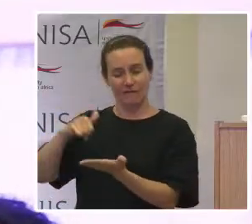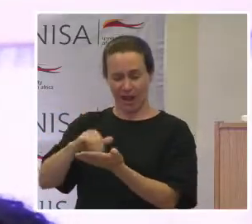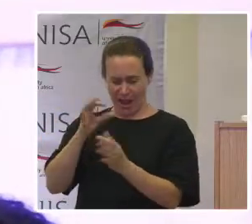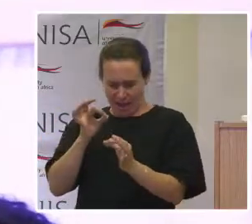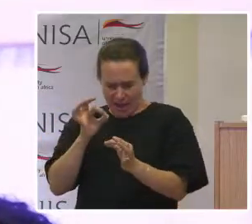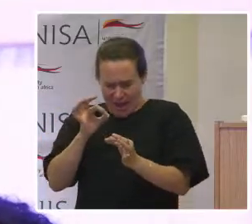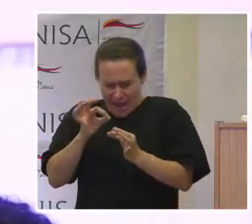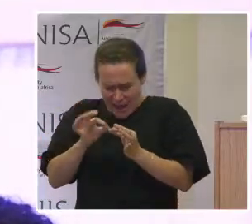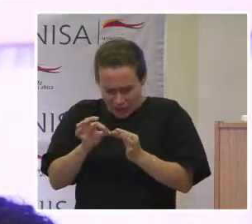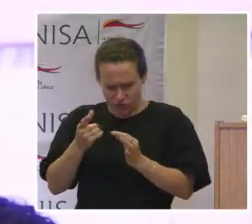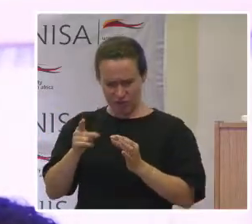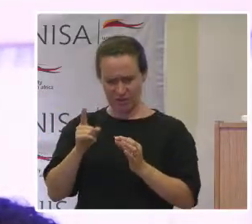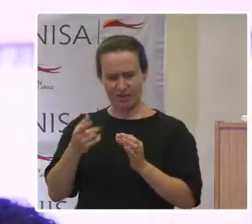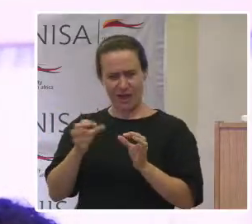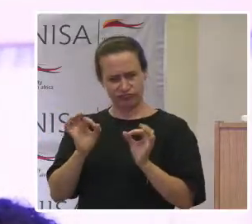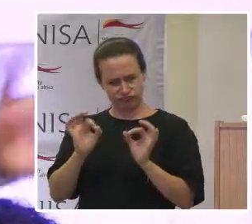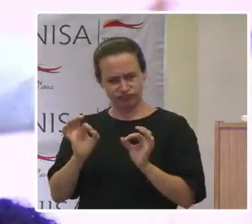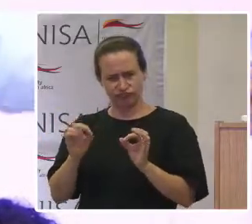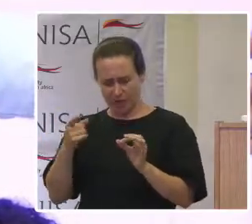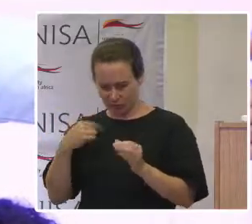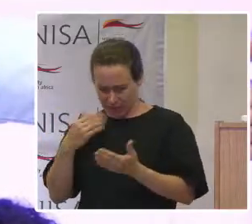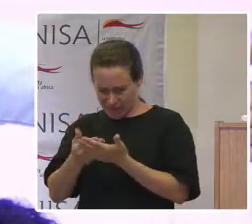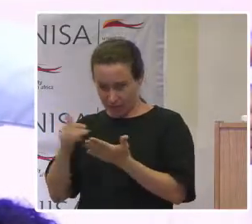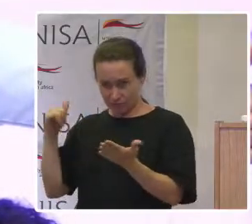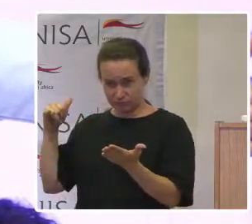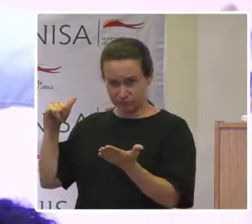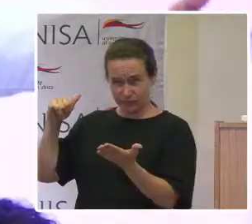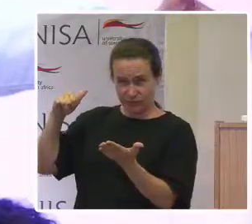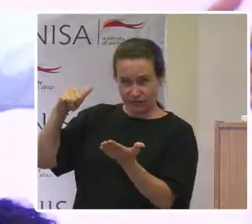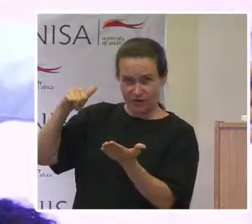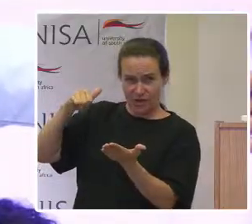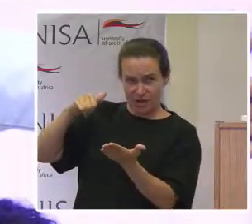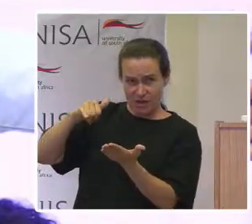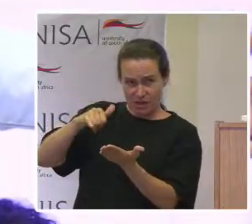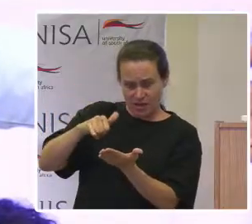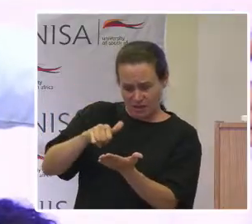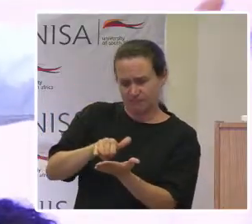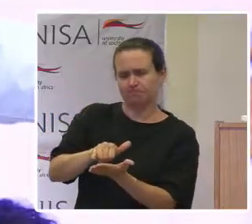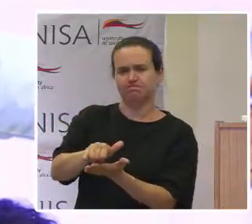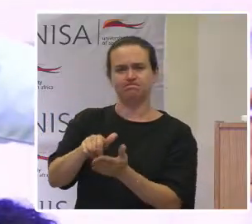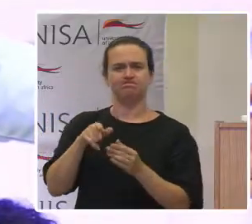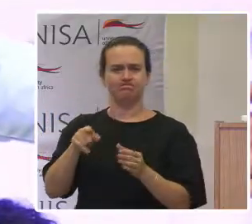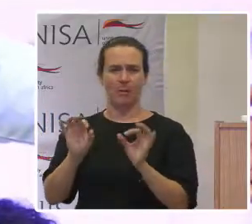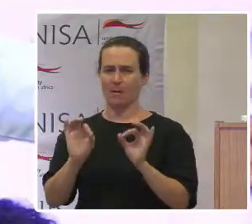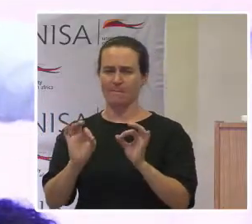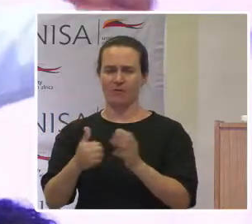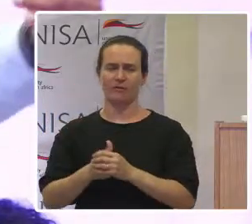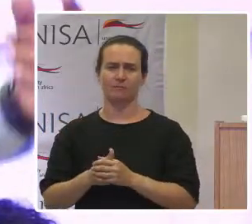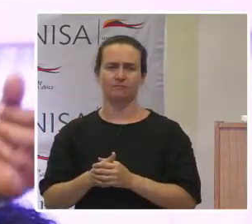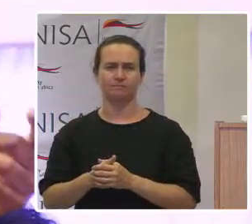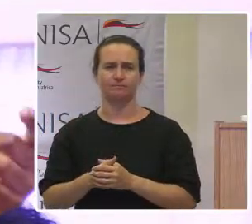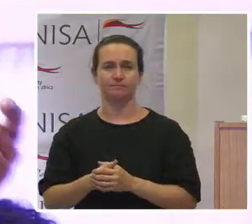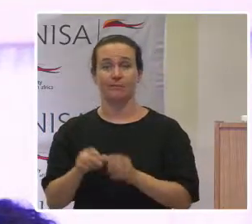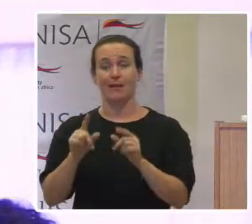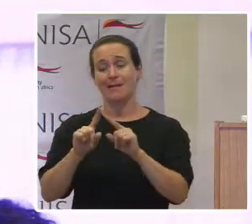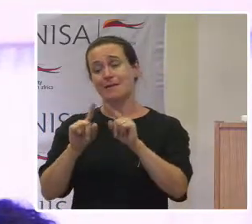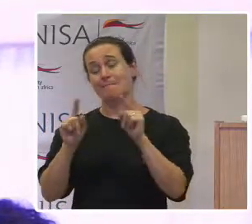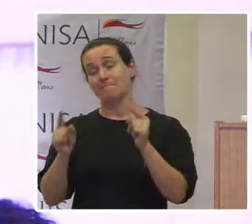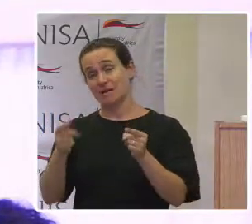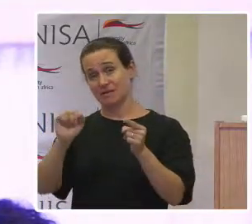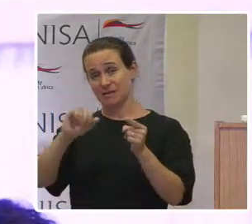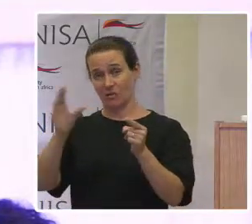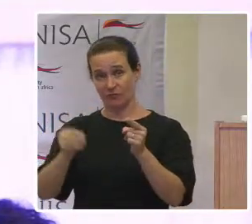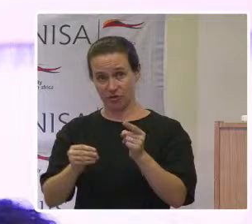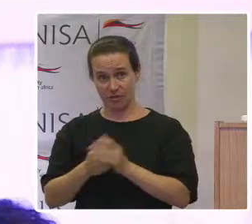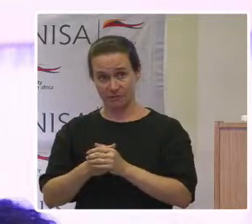they guide the pilot to fly the aircraft all the way to the ground. However, in South